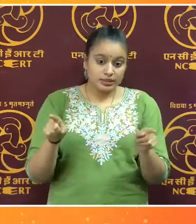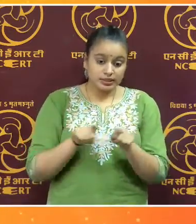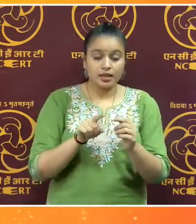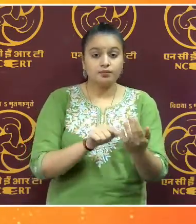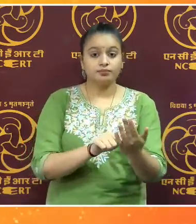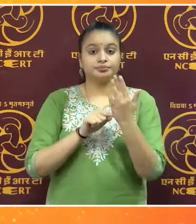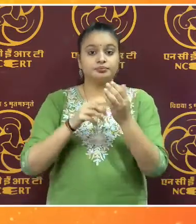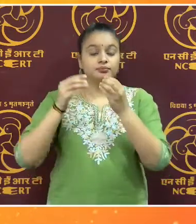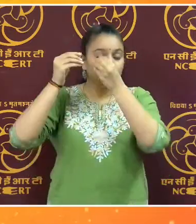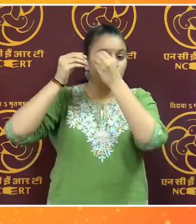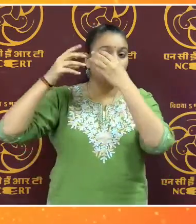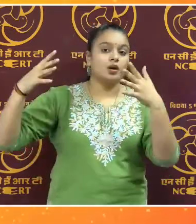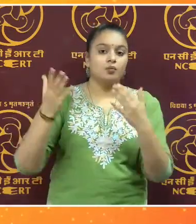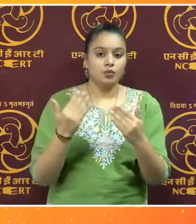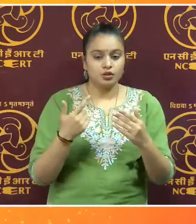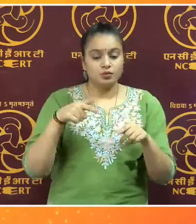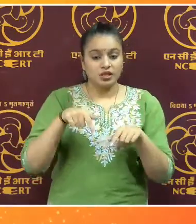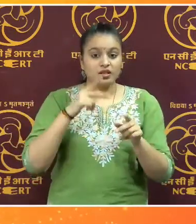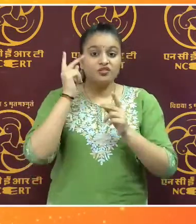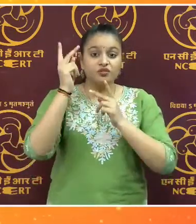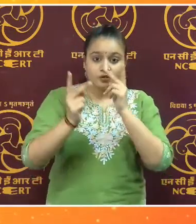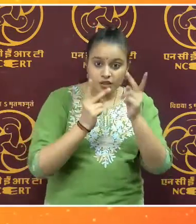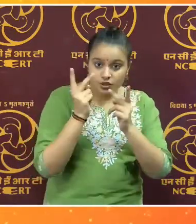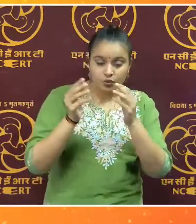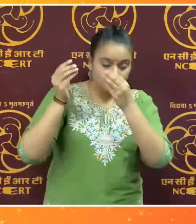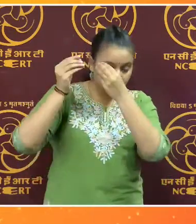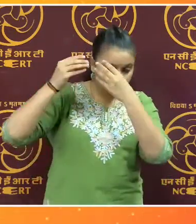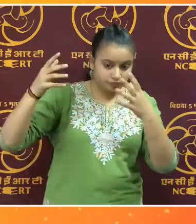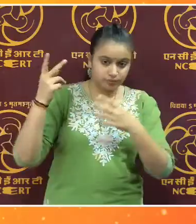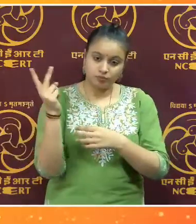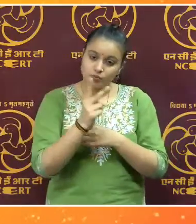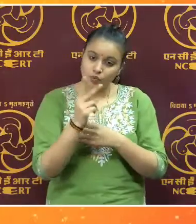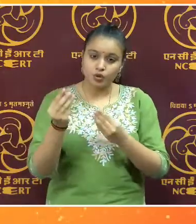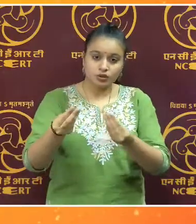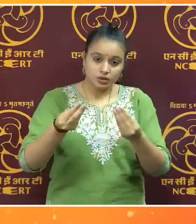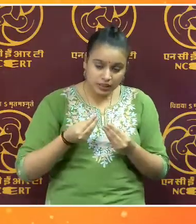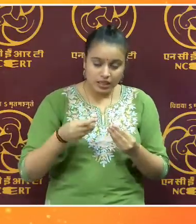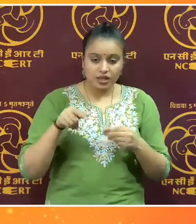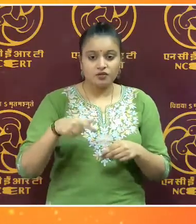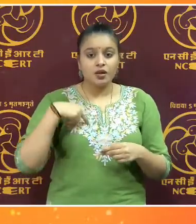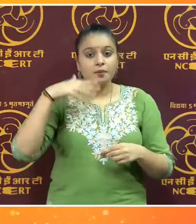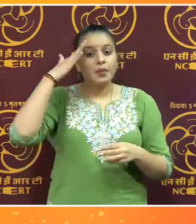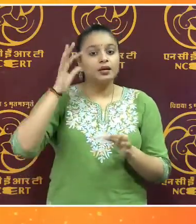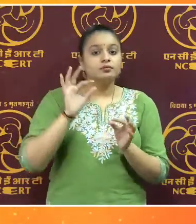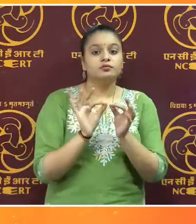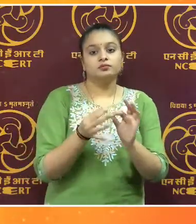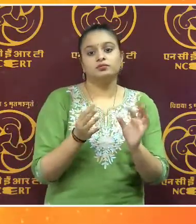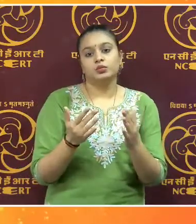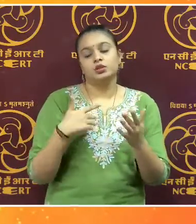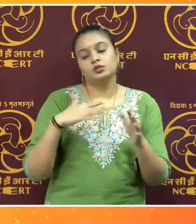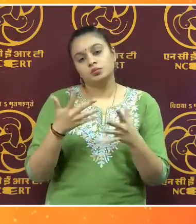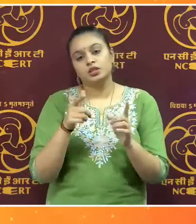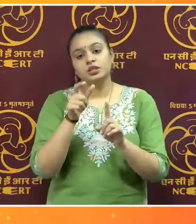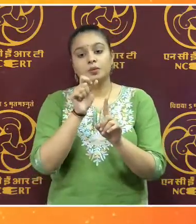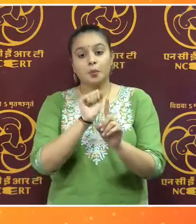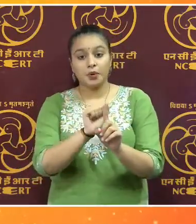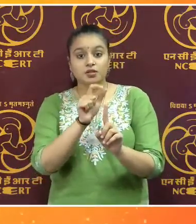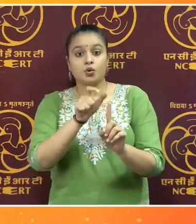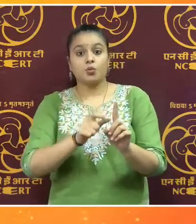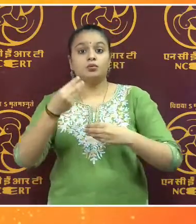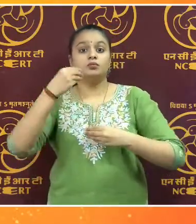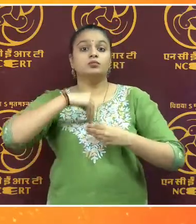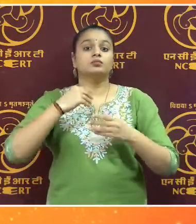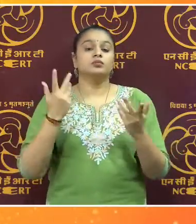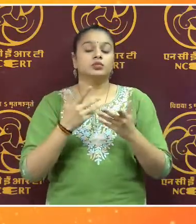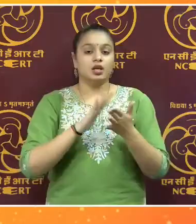it is visualized. And that visualization actually gives you the right mindset and understanding of that character. So here not